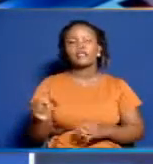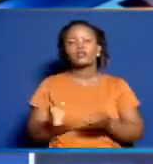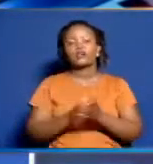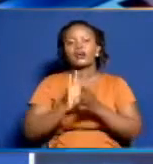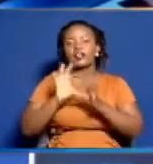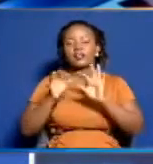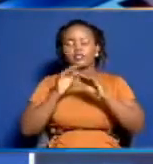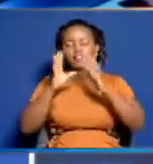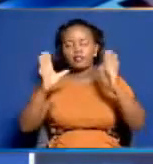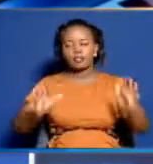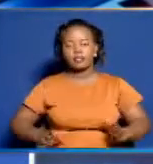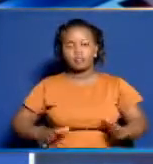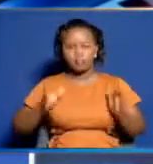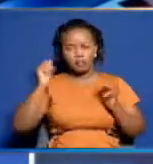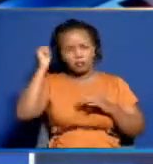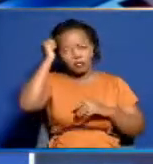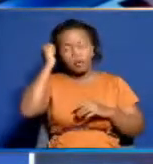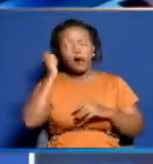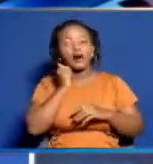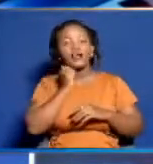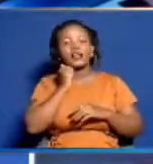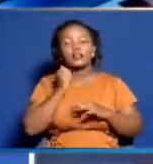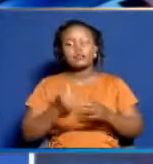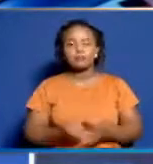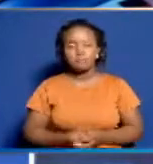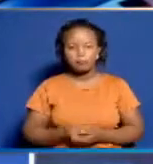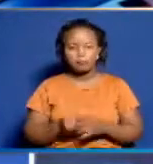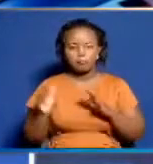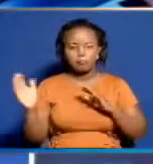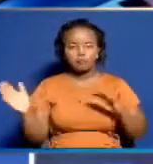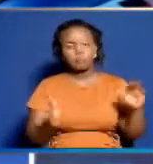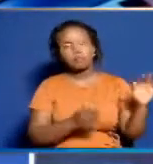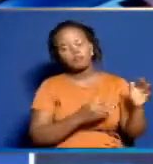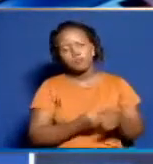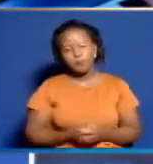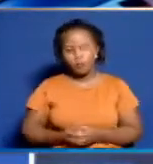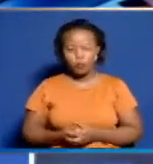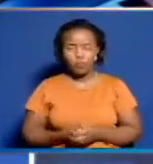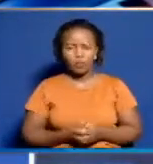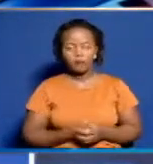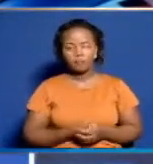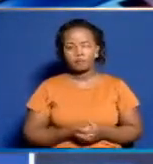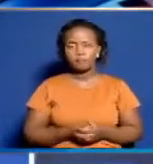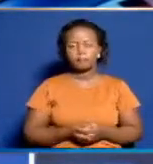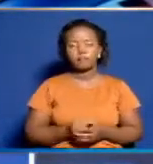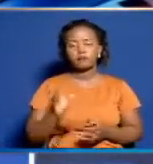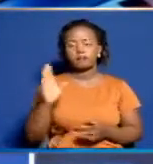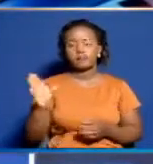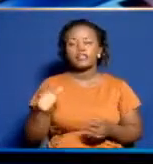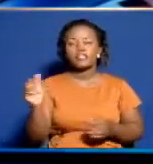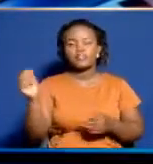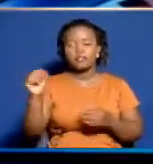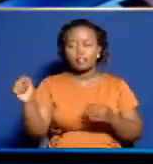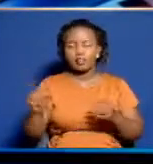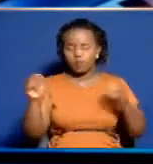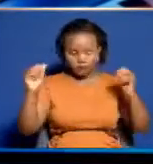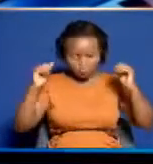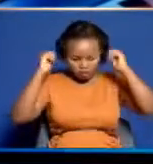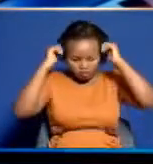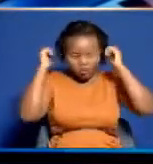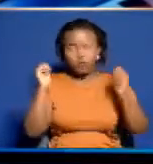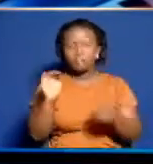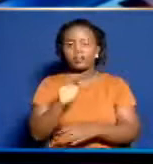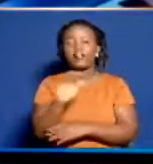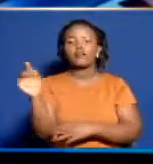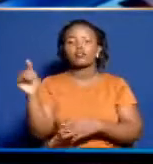be our sign language interpreter for this afternoon. We begin with education matters, where Education Cabinet Secretary Professor George Magoha has called